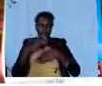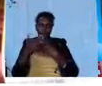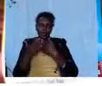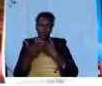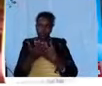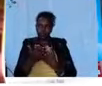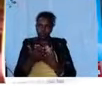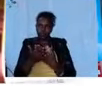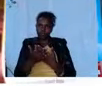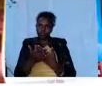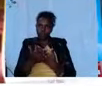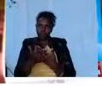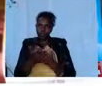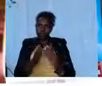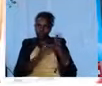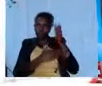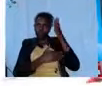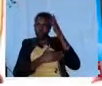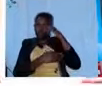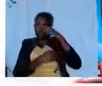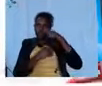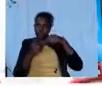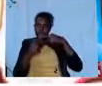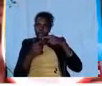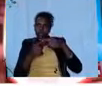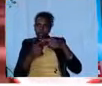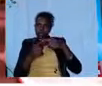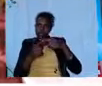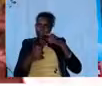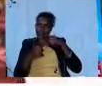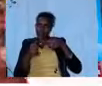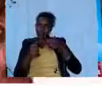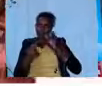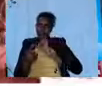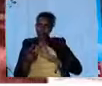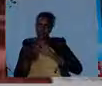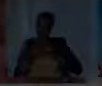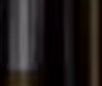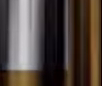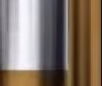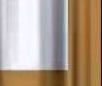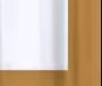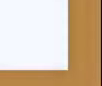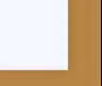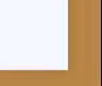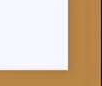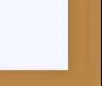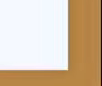hope. When I fall down, when I fall down.